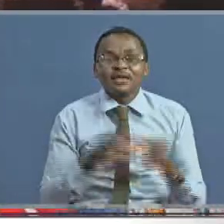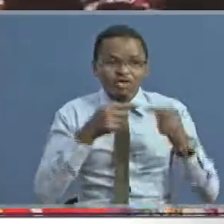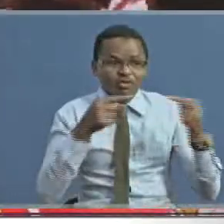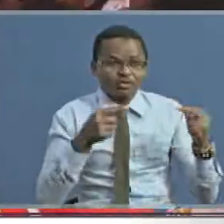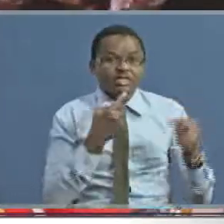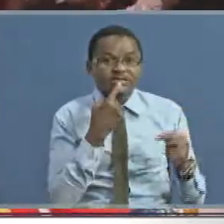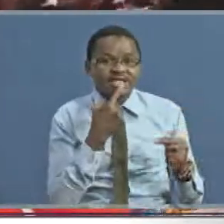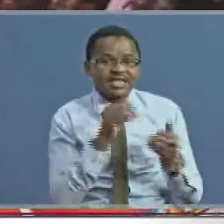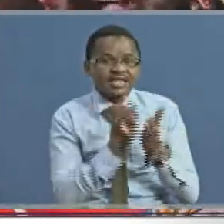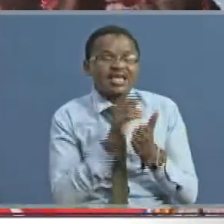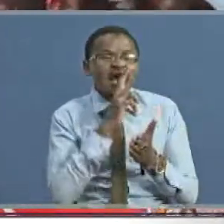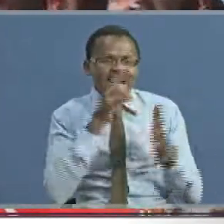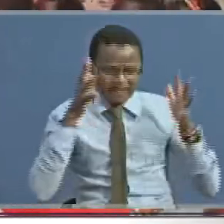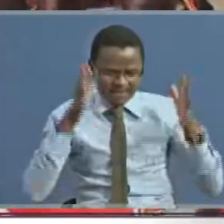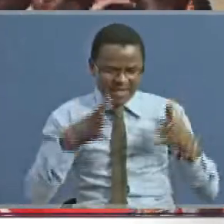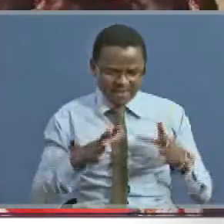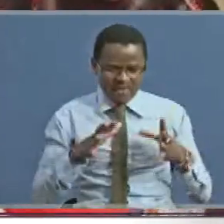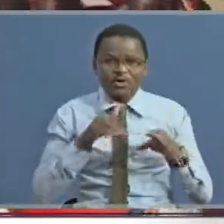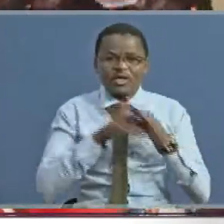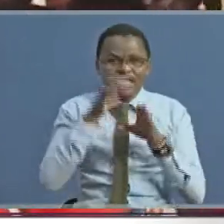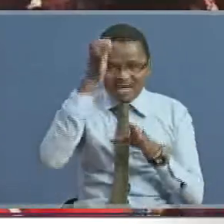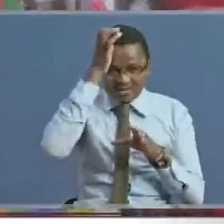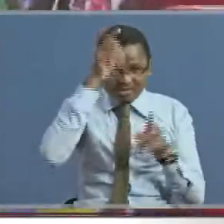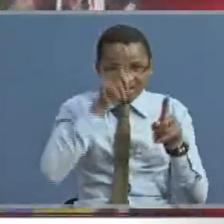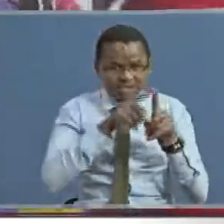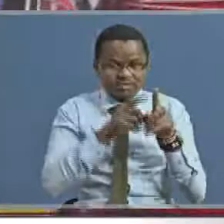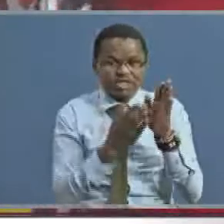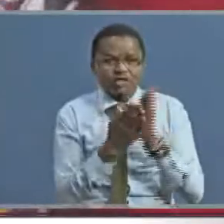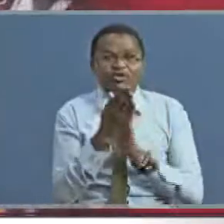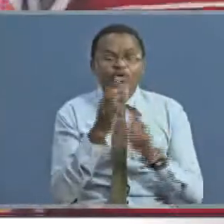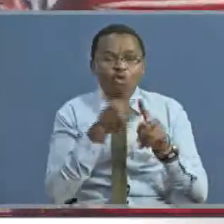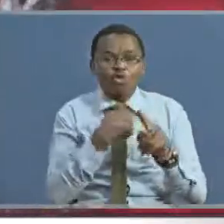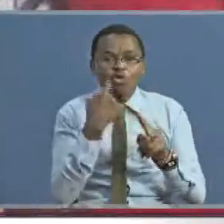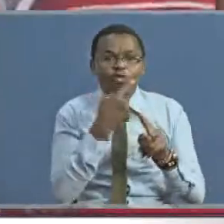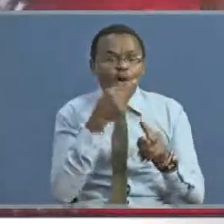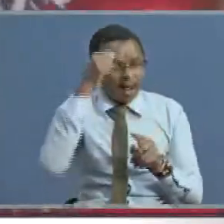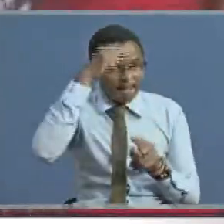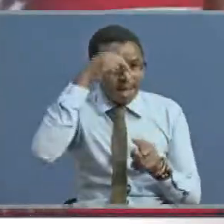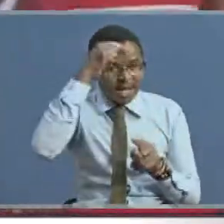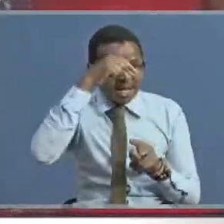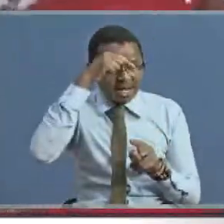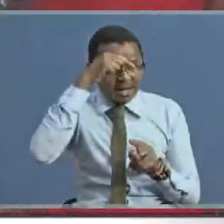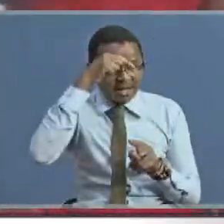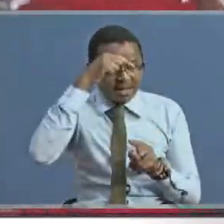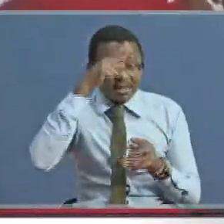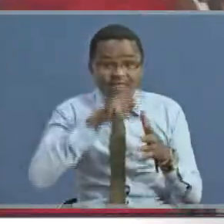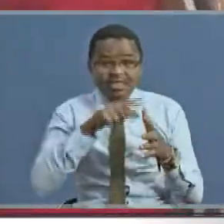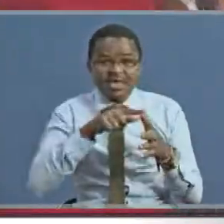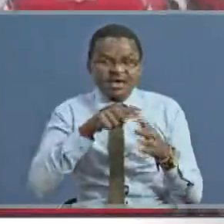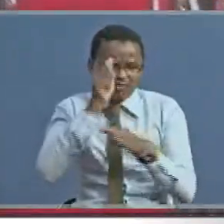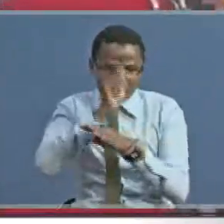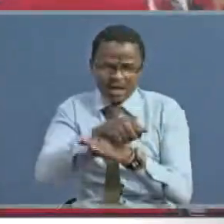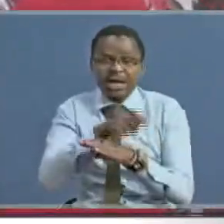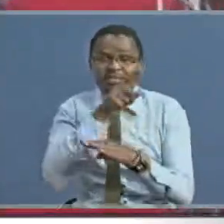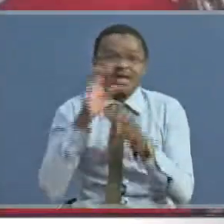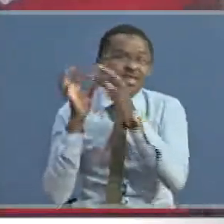she said that there are eminent people in the education and development front who are Maasais, yet have overcome the